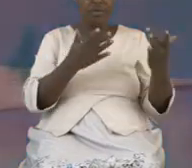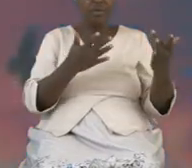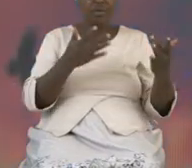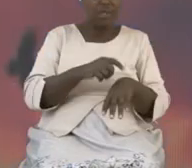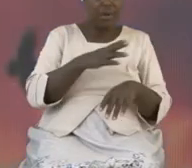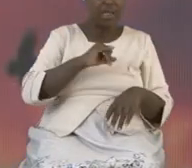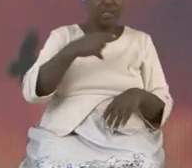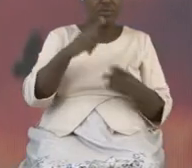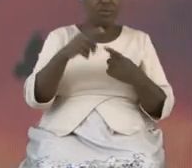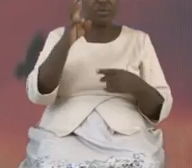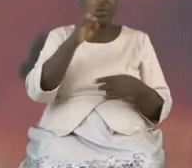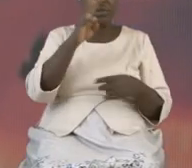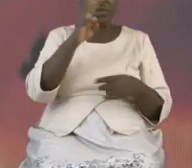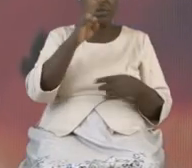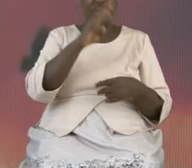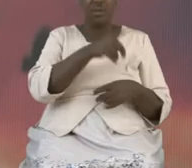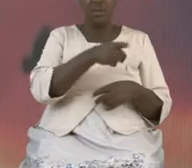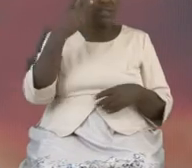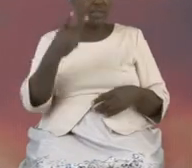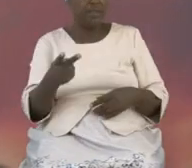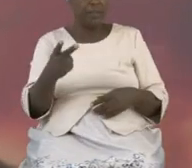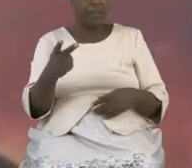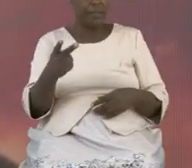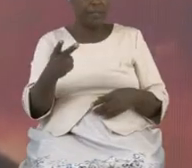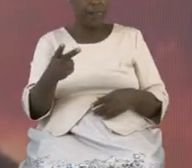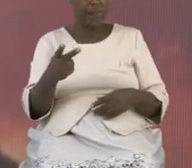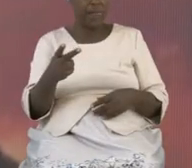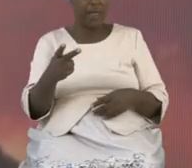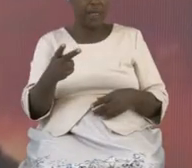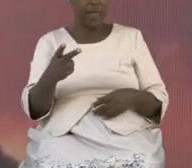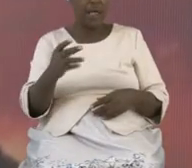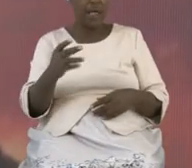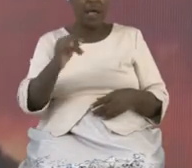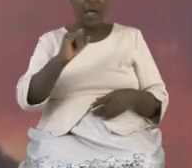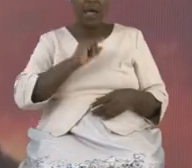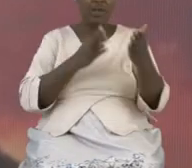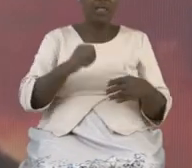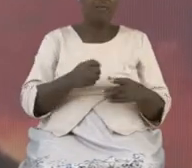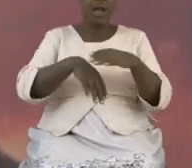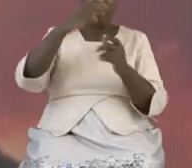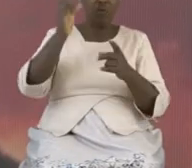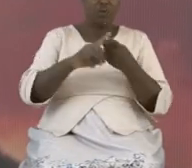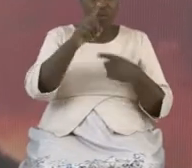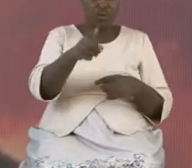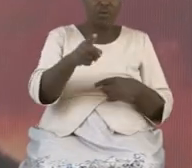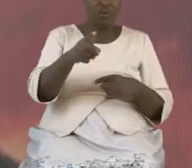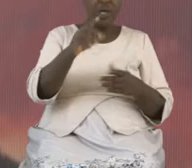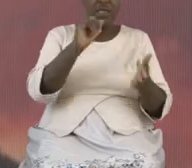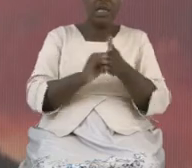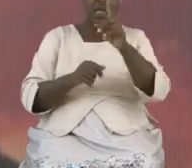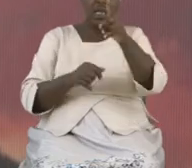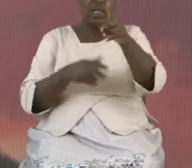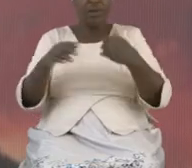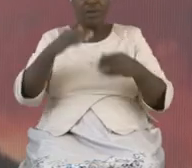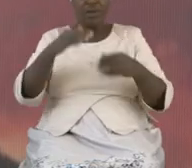them, behold, I bring him forth unto you, that ye may know that I